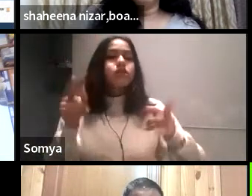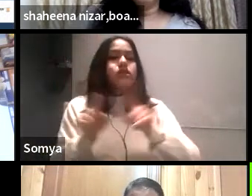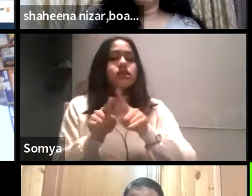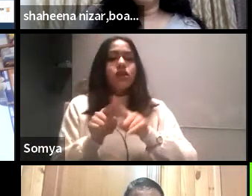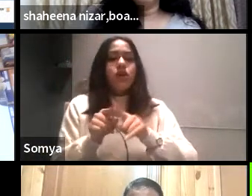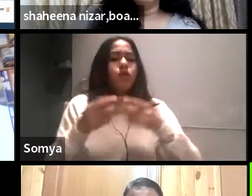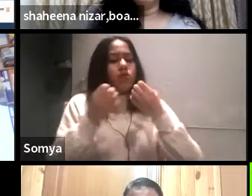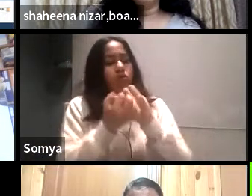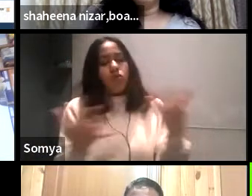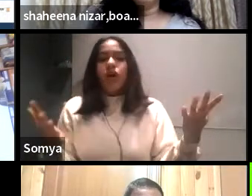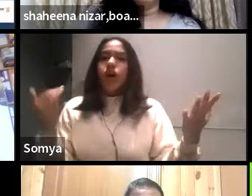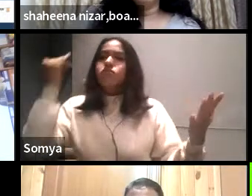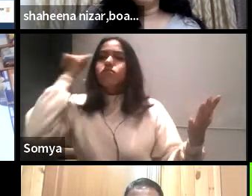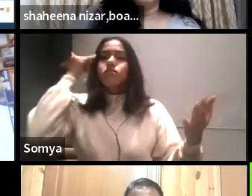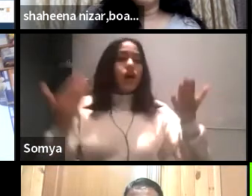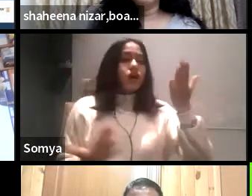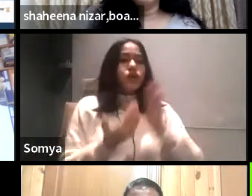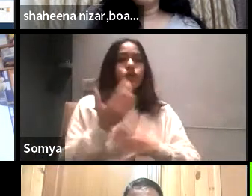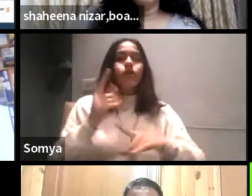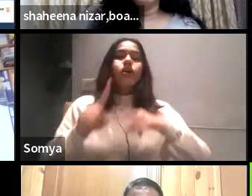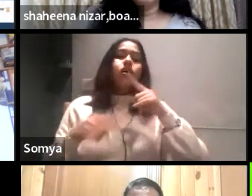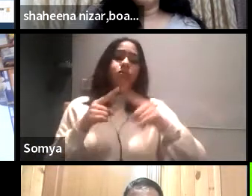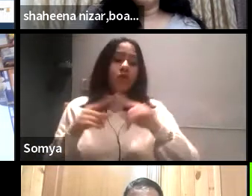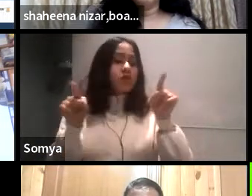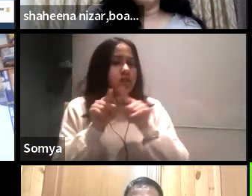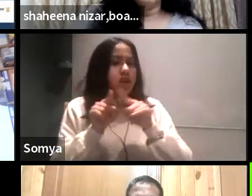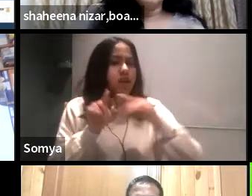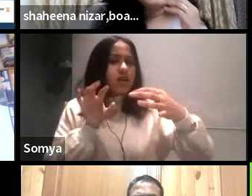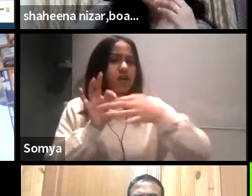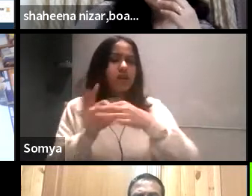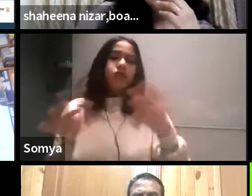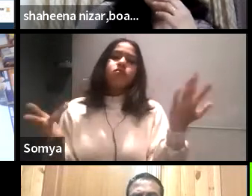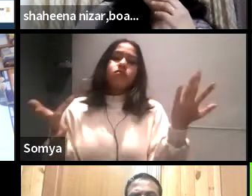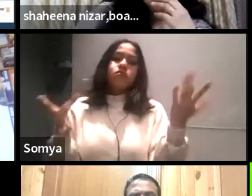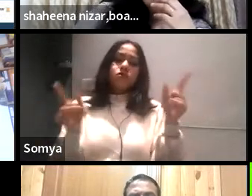done a lot of innovation around technology. So now we are in a